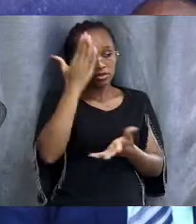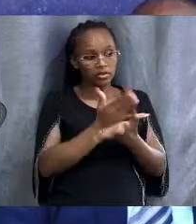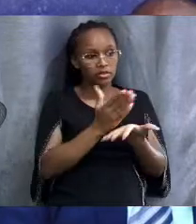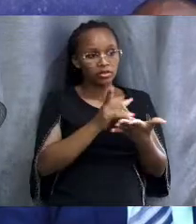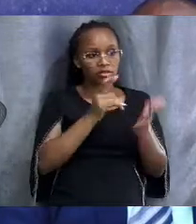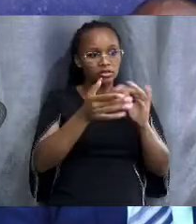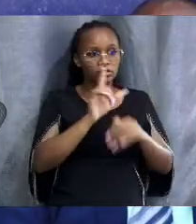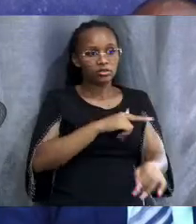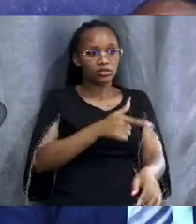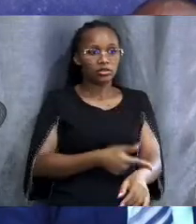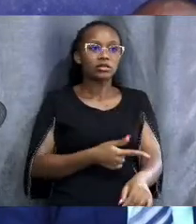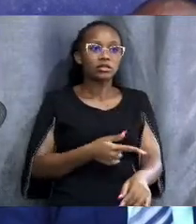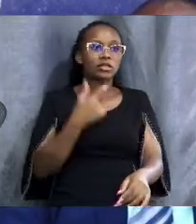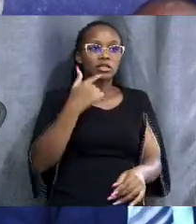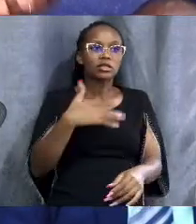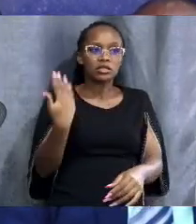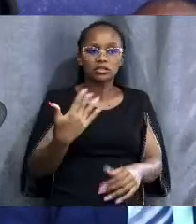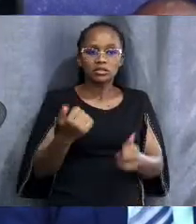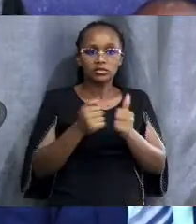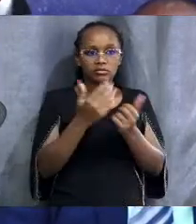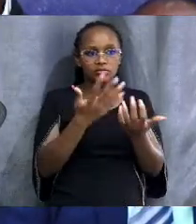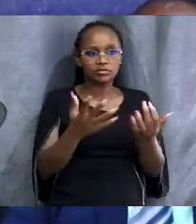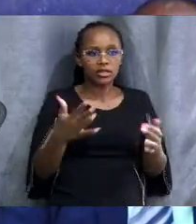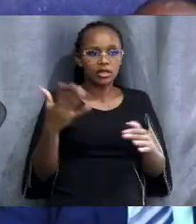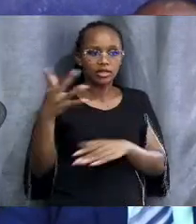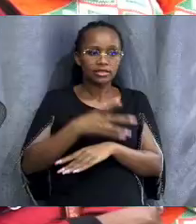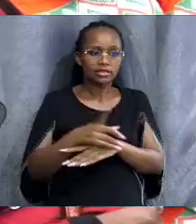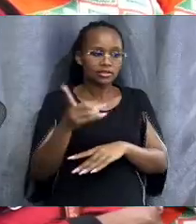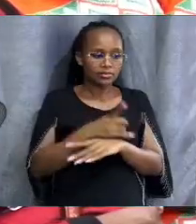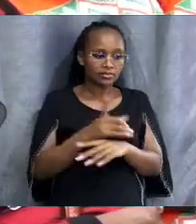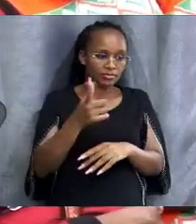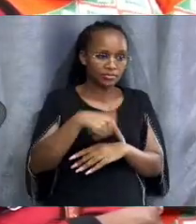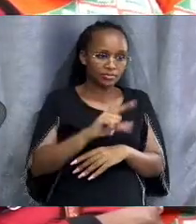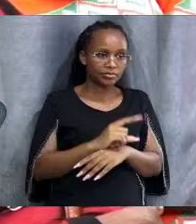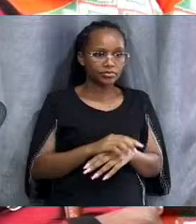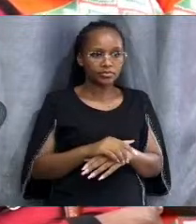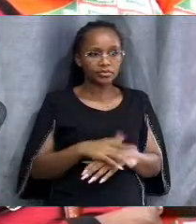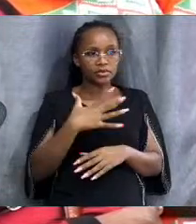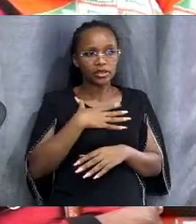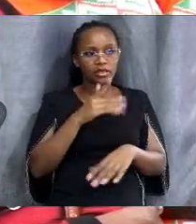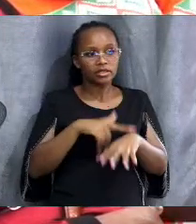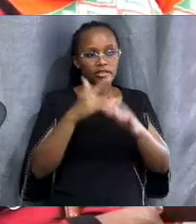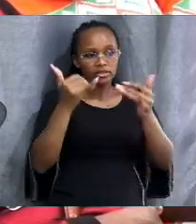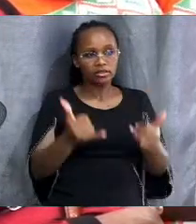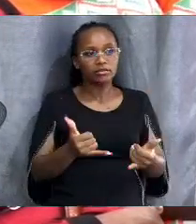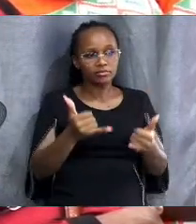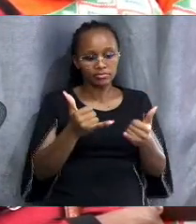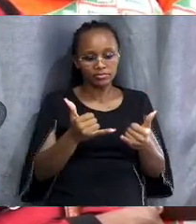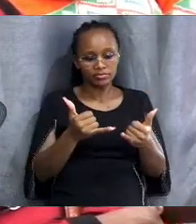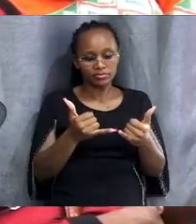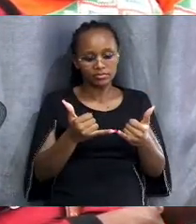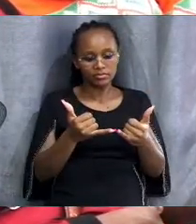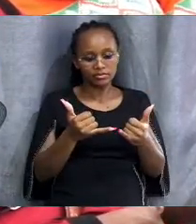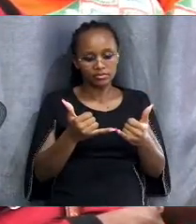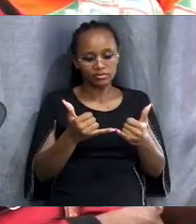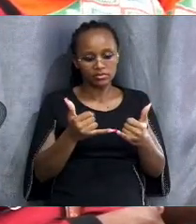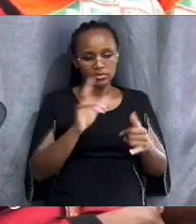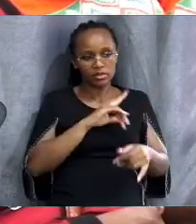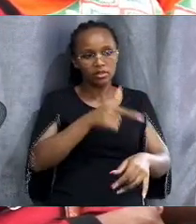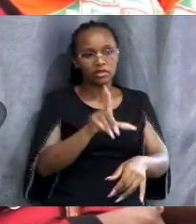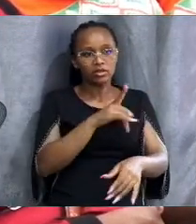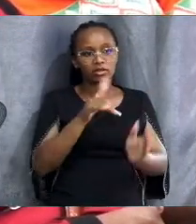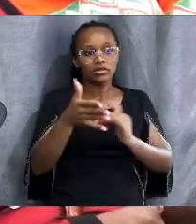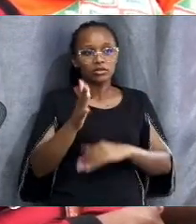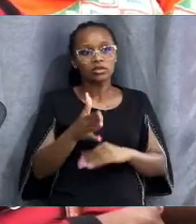God's grace is sufficient for each and every one of us. In a time like this, the grace of